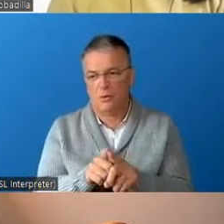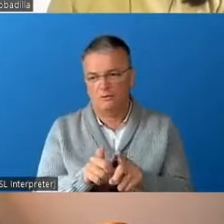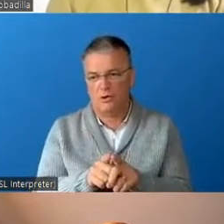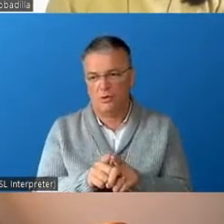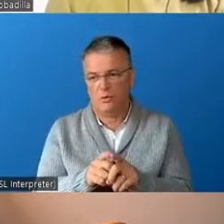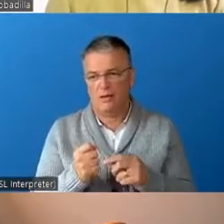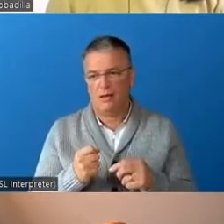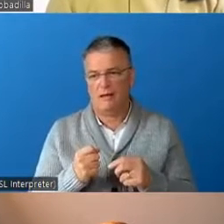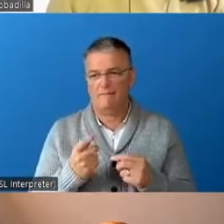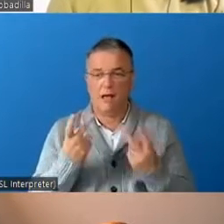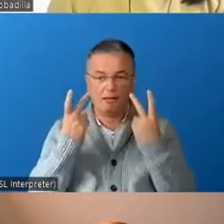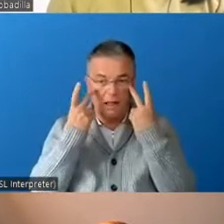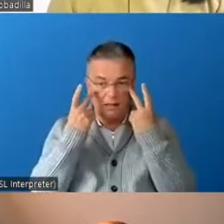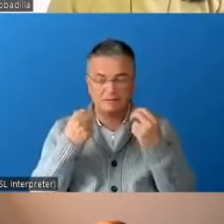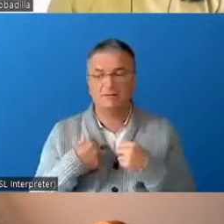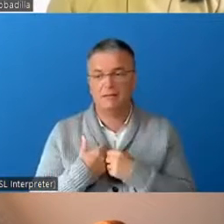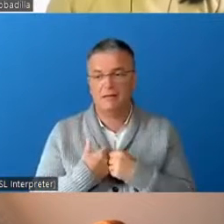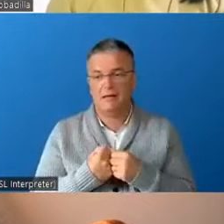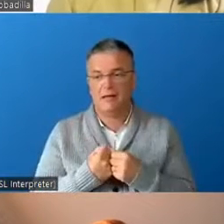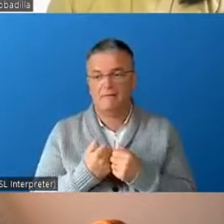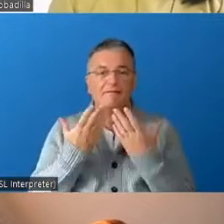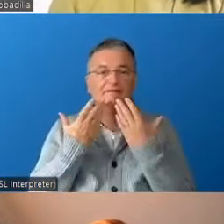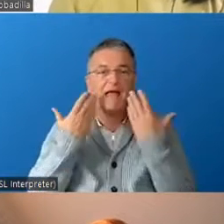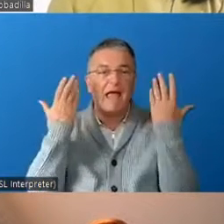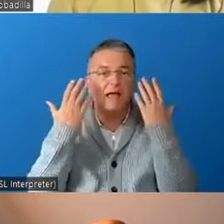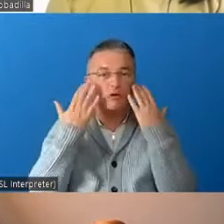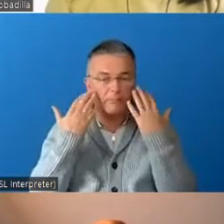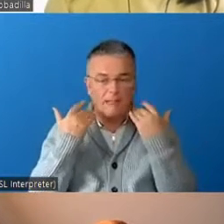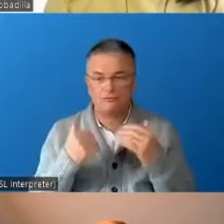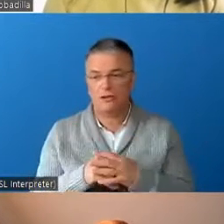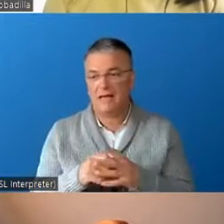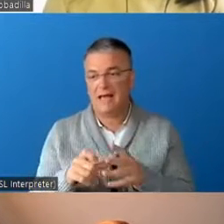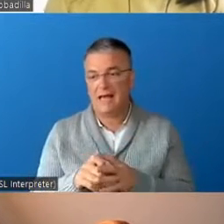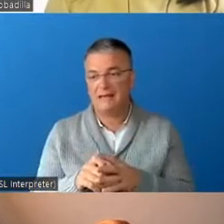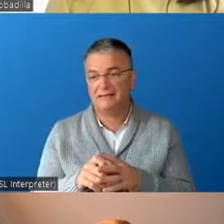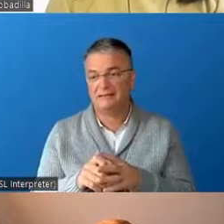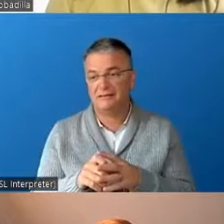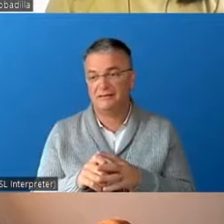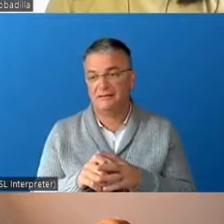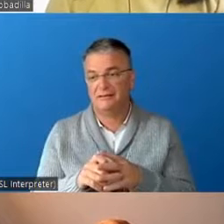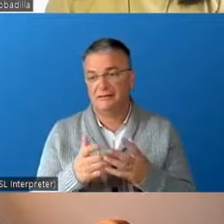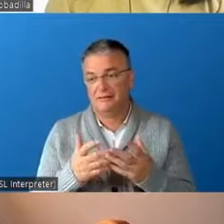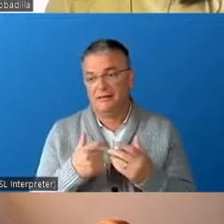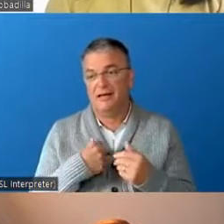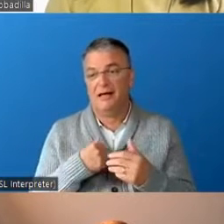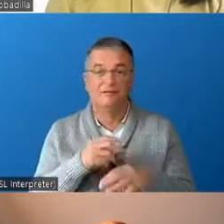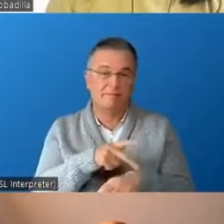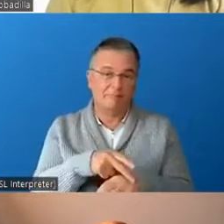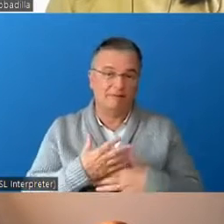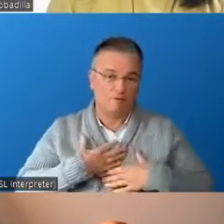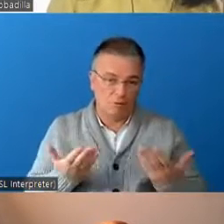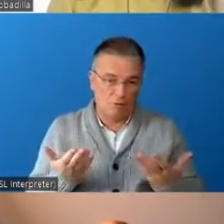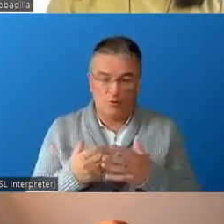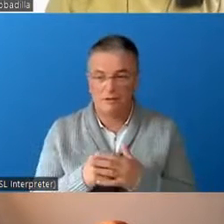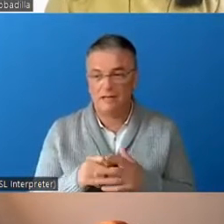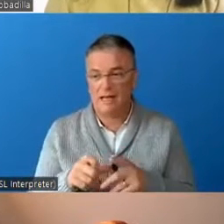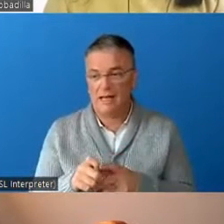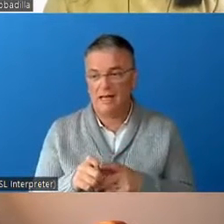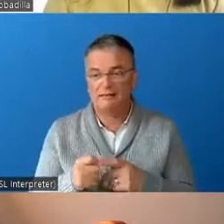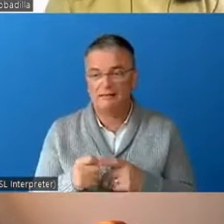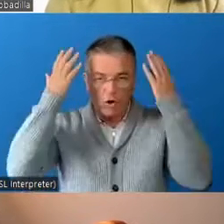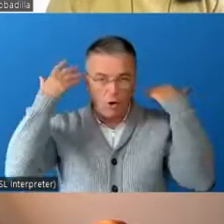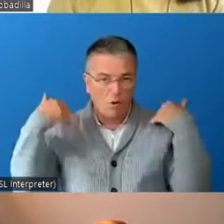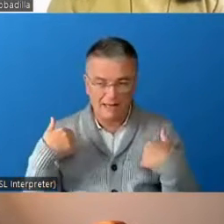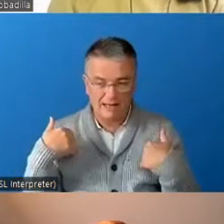an eyeglass. I have a fair complexion, and as a Filipina, of course. And I have a long